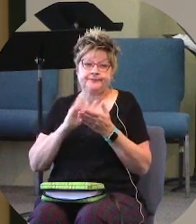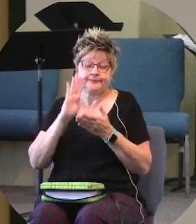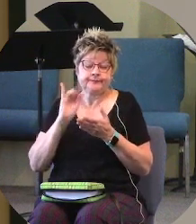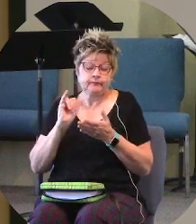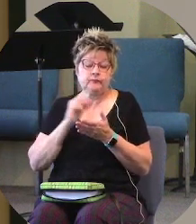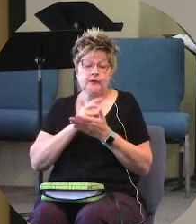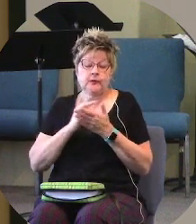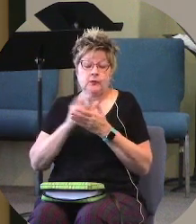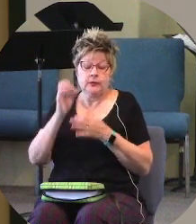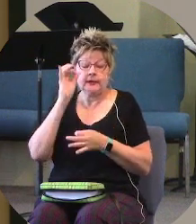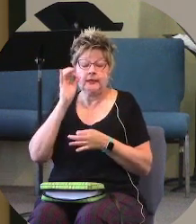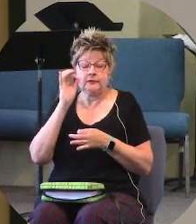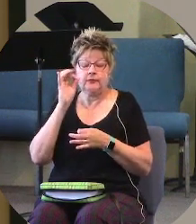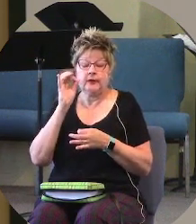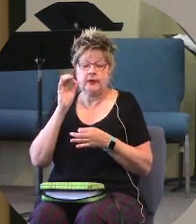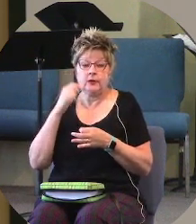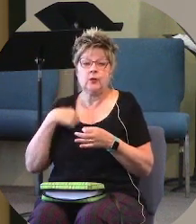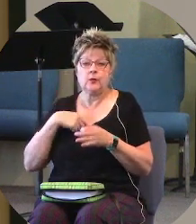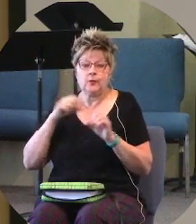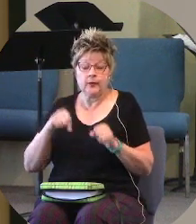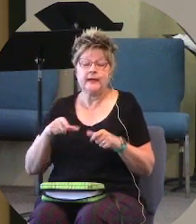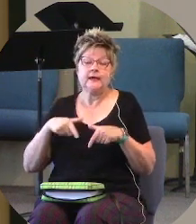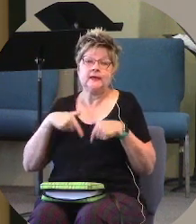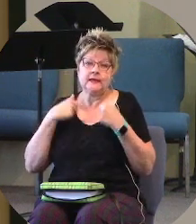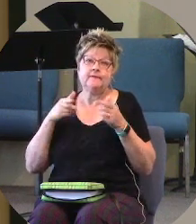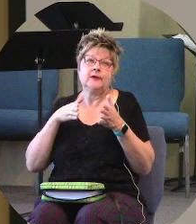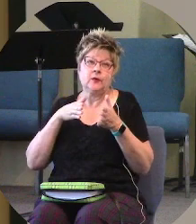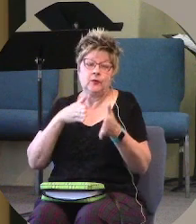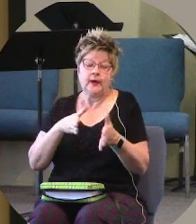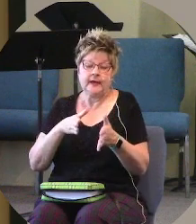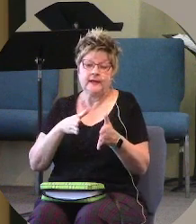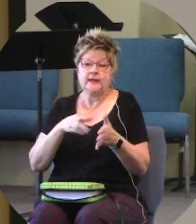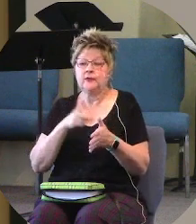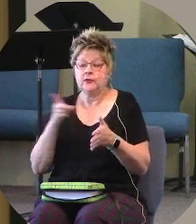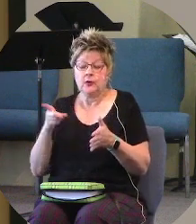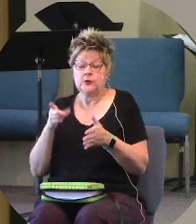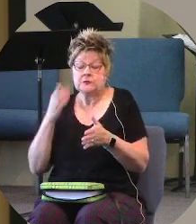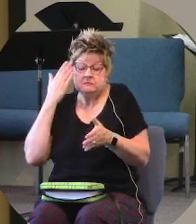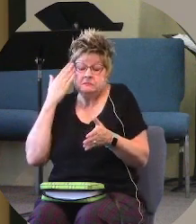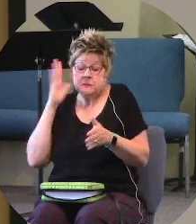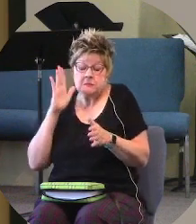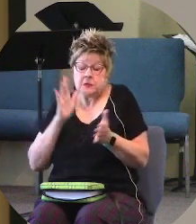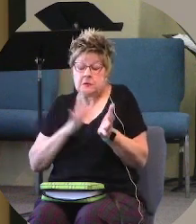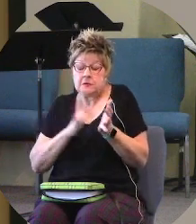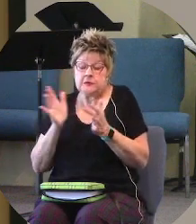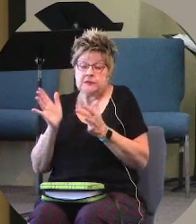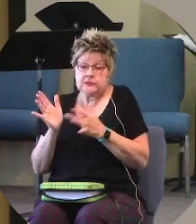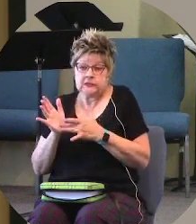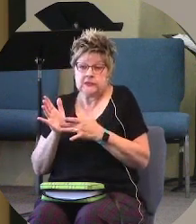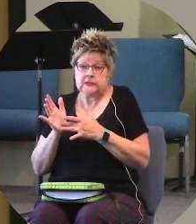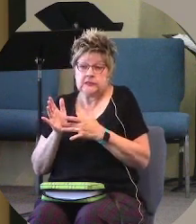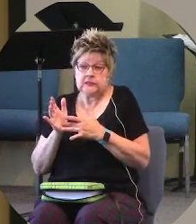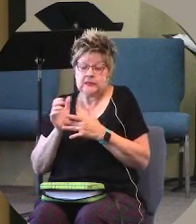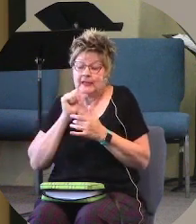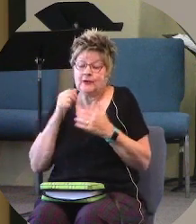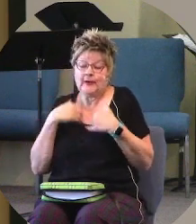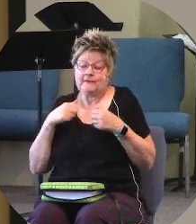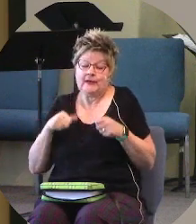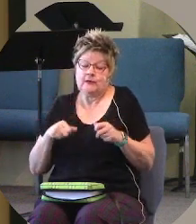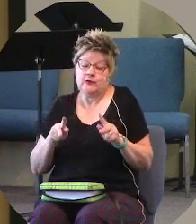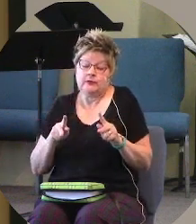Spirit, we get to live life in a way that those who don't know Jesus, they just don't have that